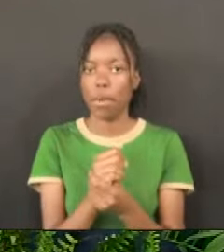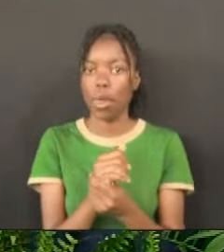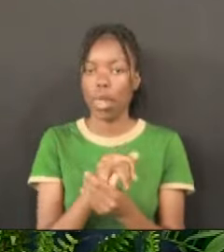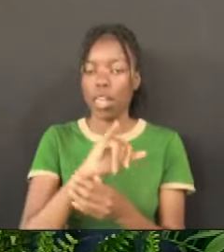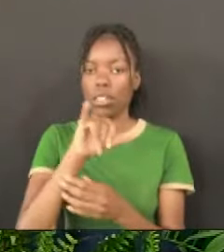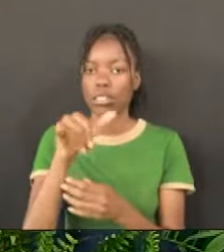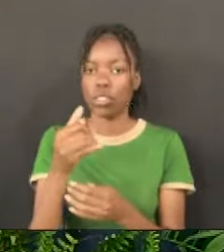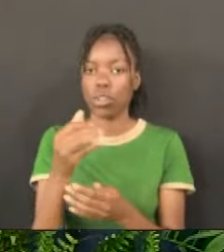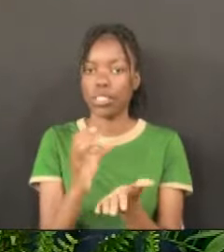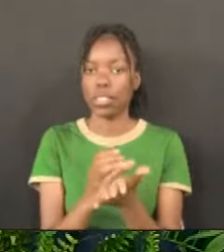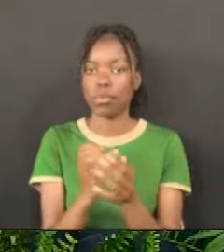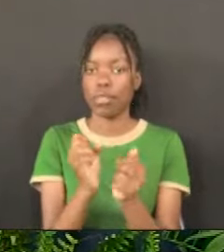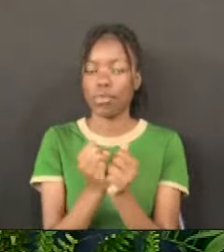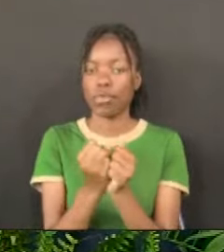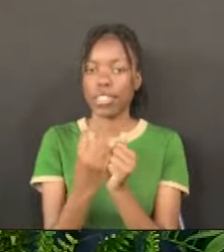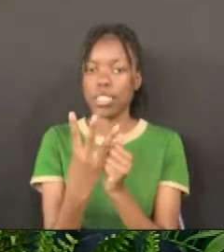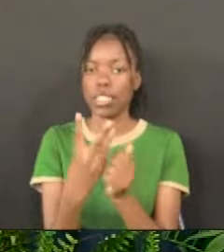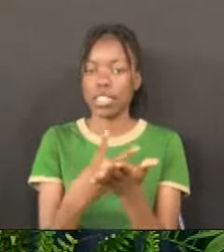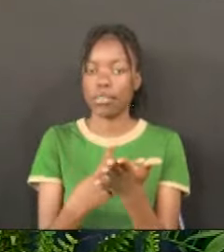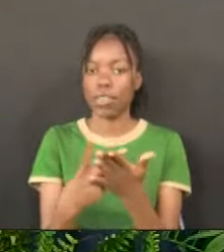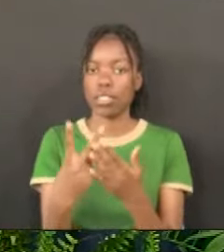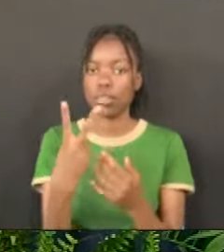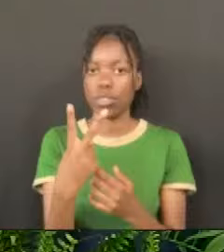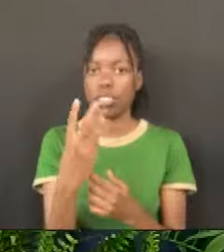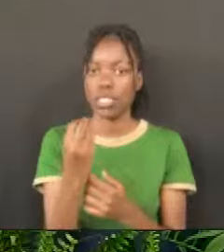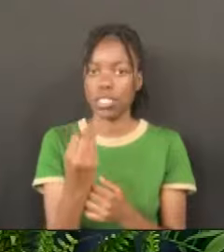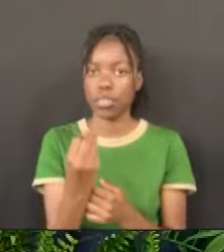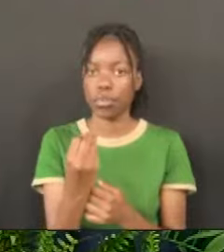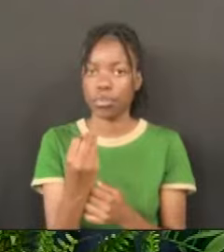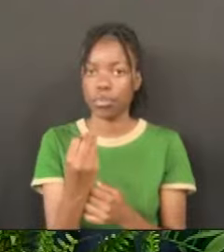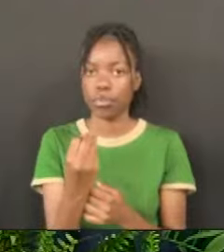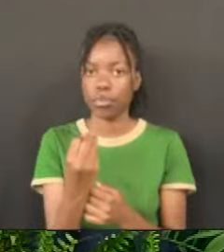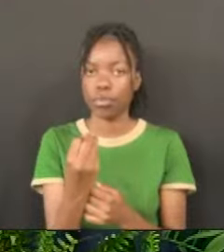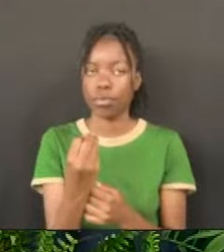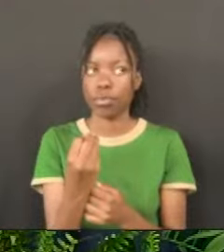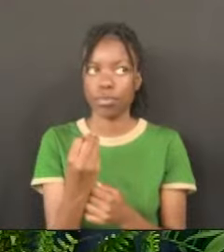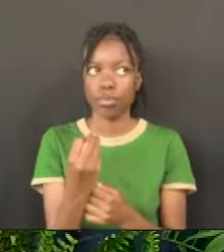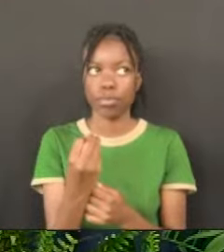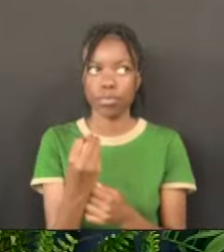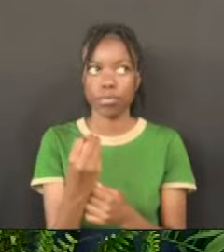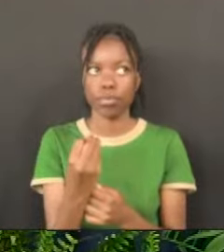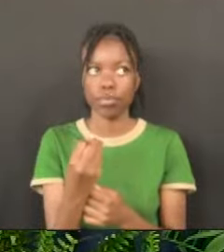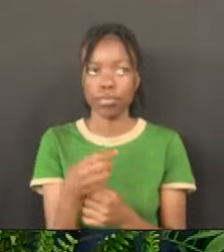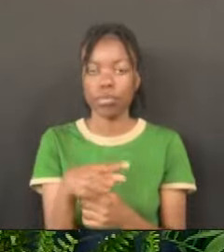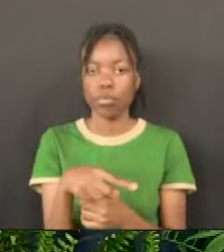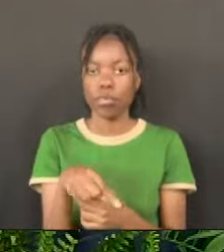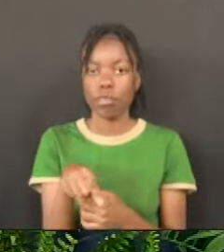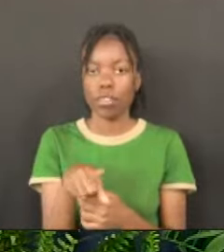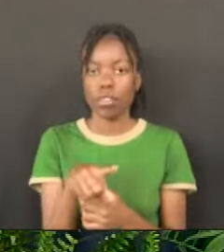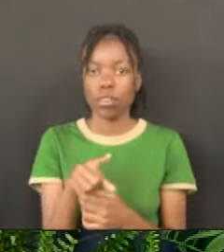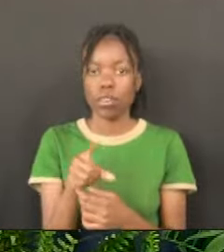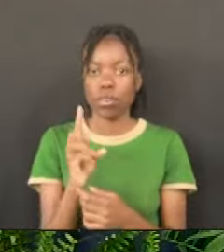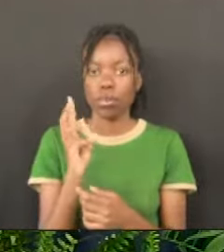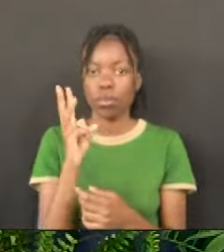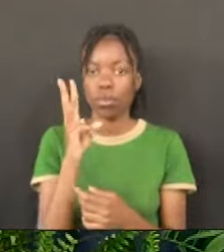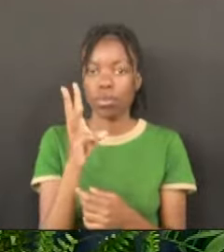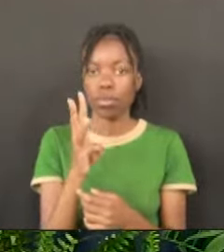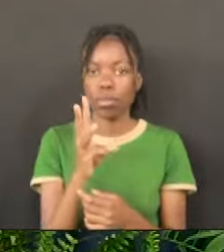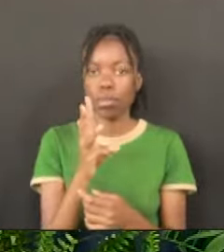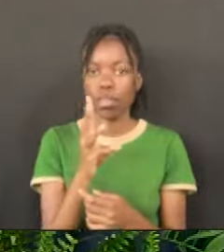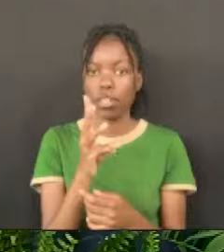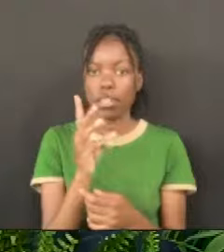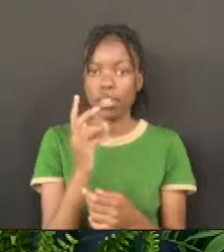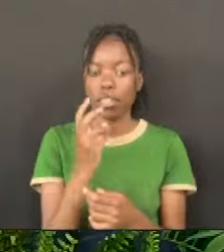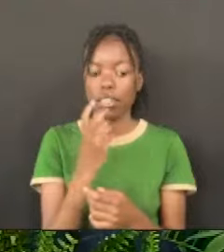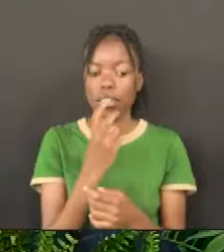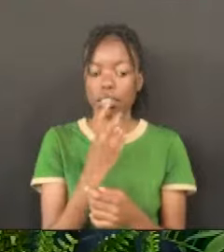14, verse 20. Once in a while, we'll be drawing insights from other texts of the